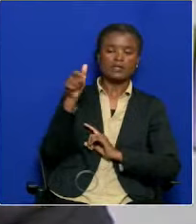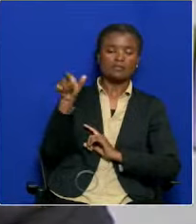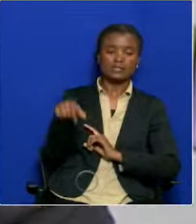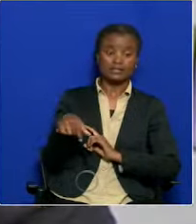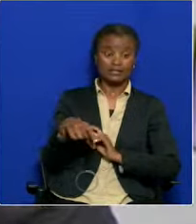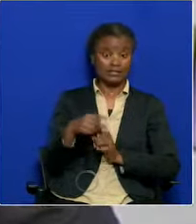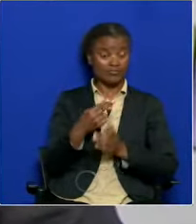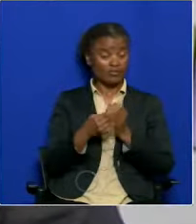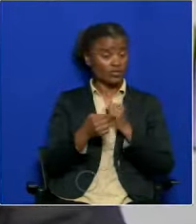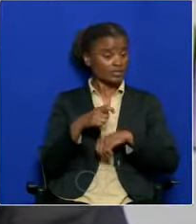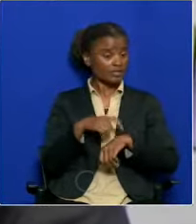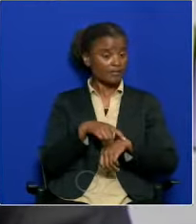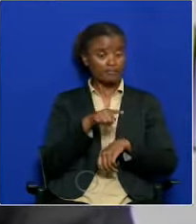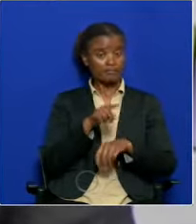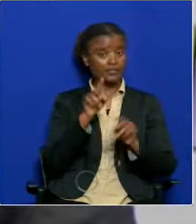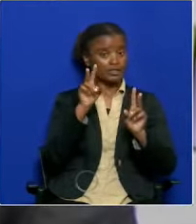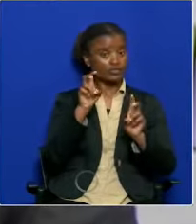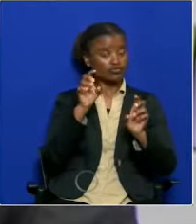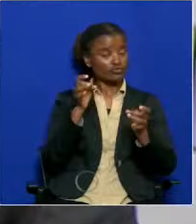up?